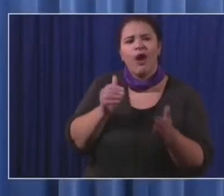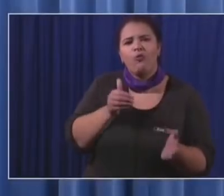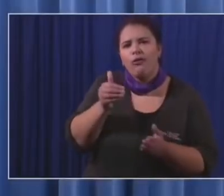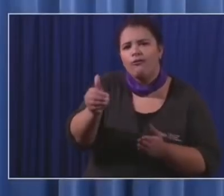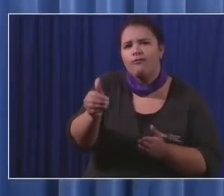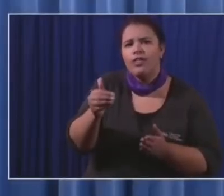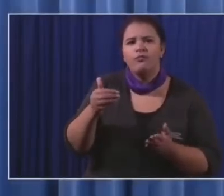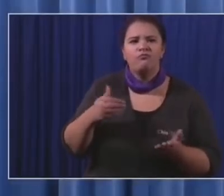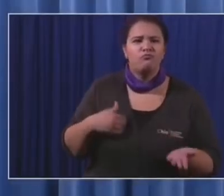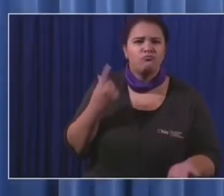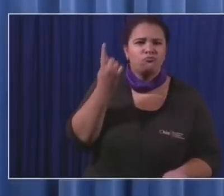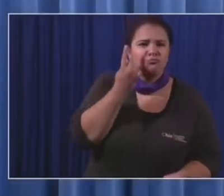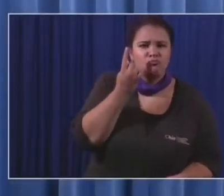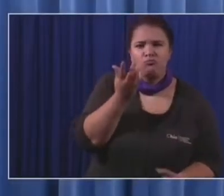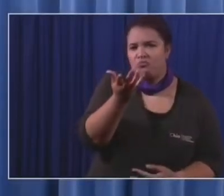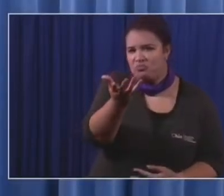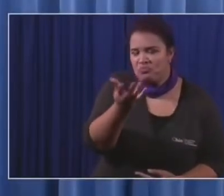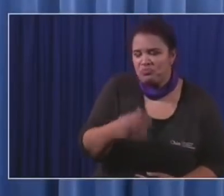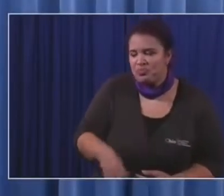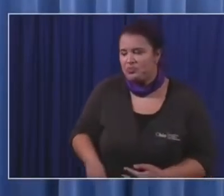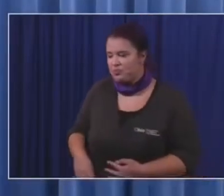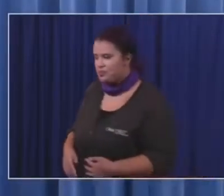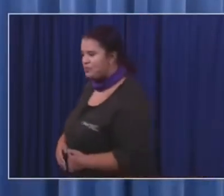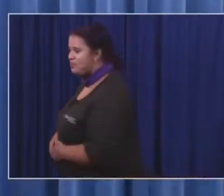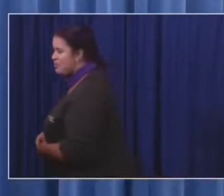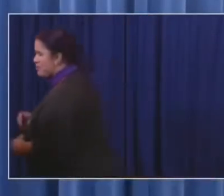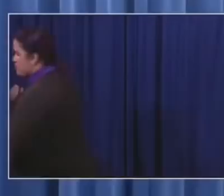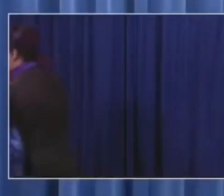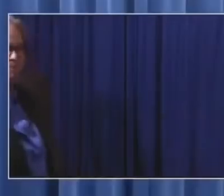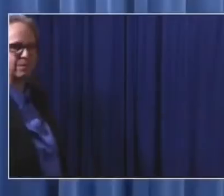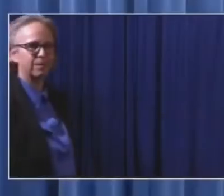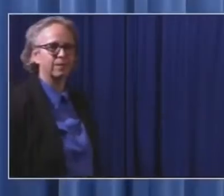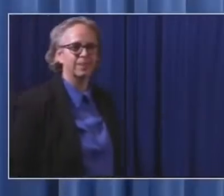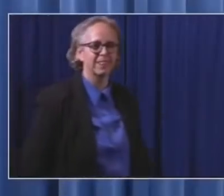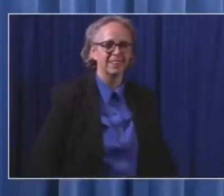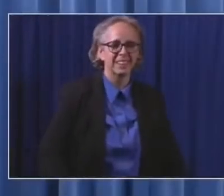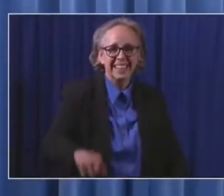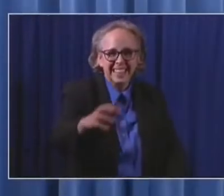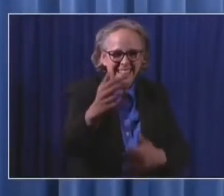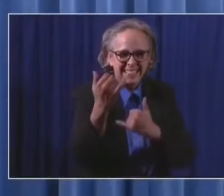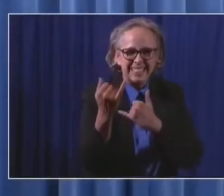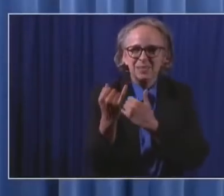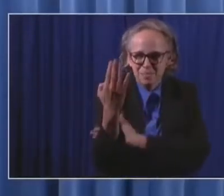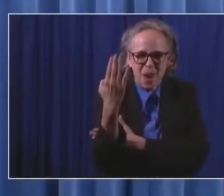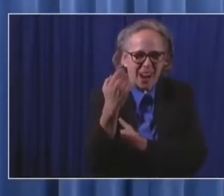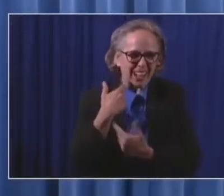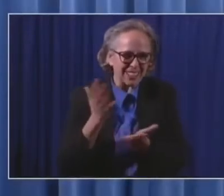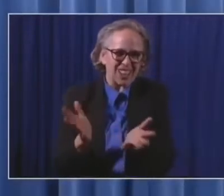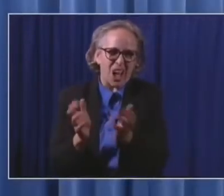with you? Like, what is the extent of her influence? How often do you talk to her? That kind of thing.